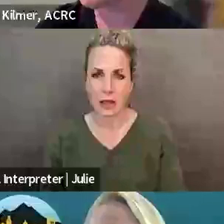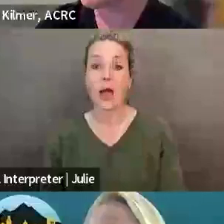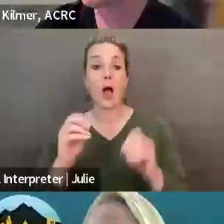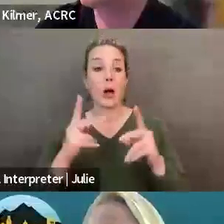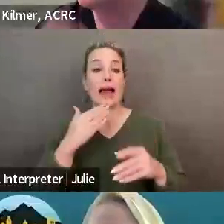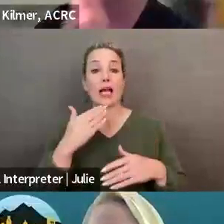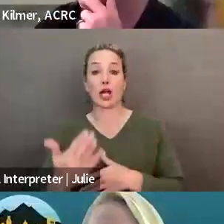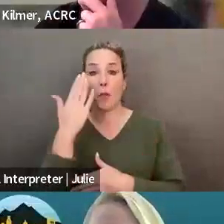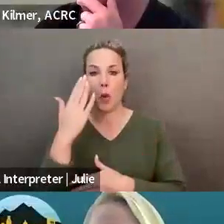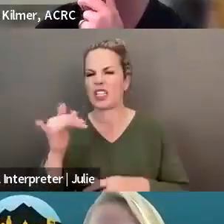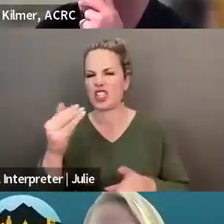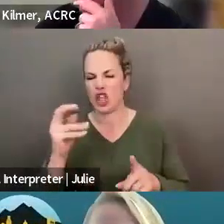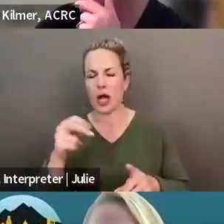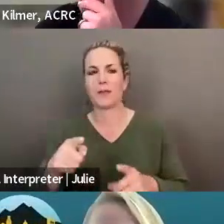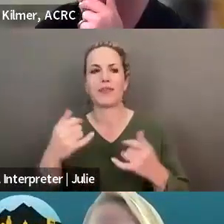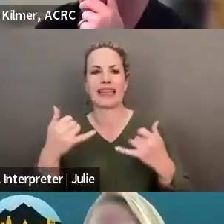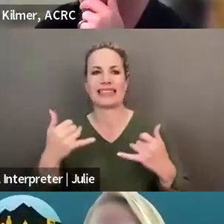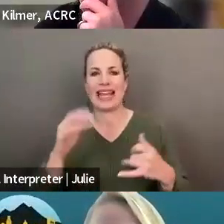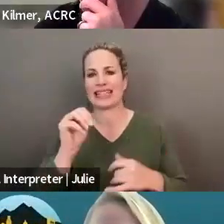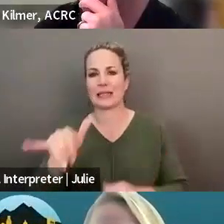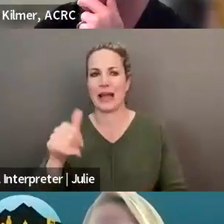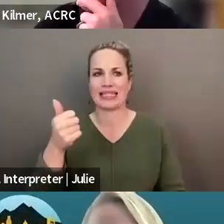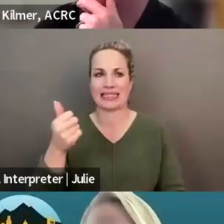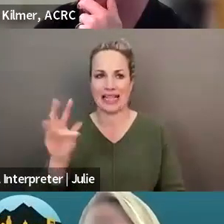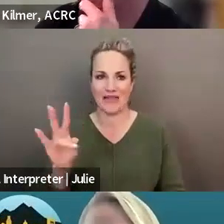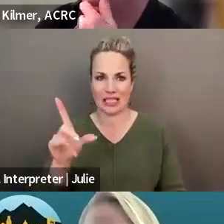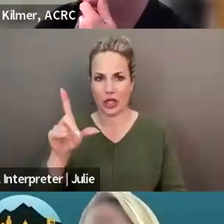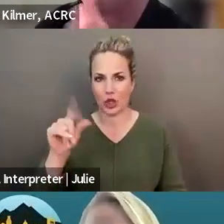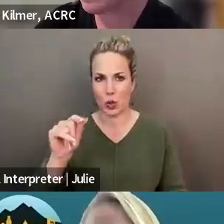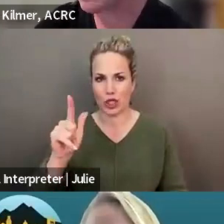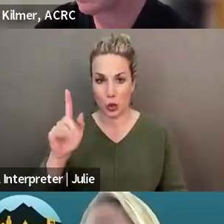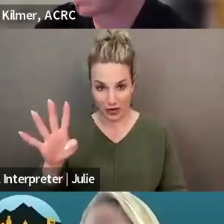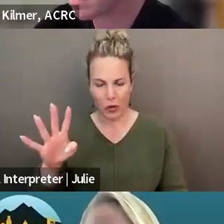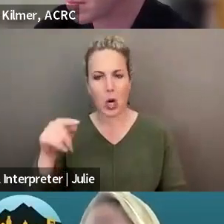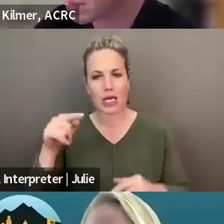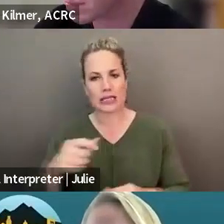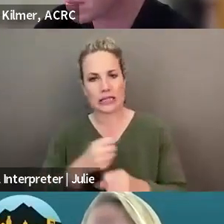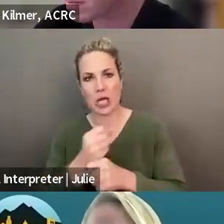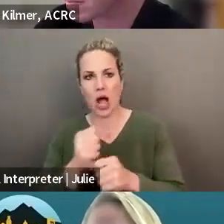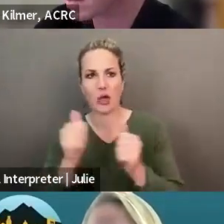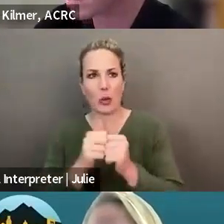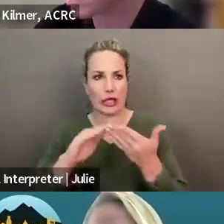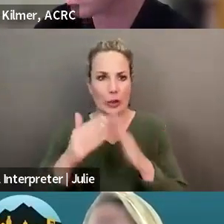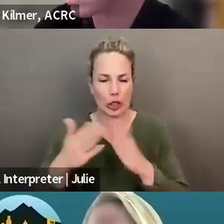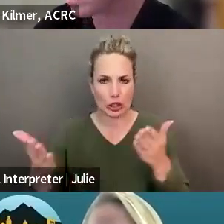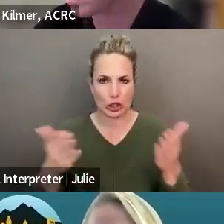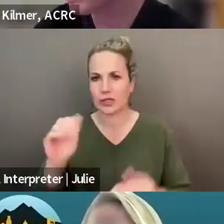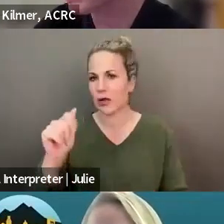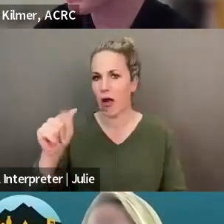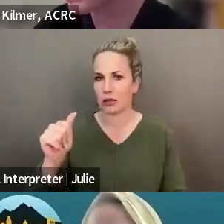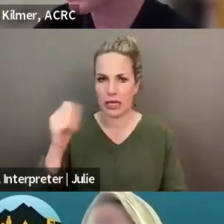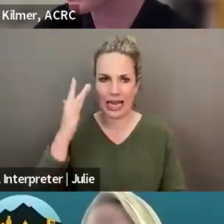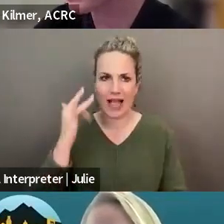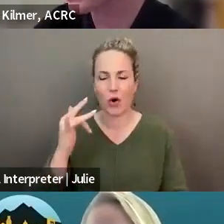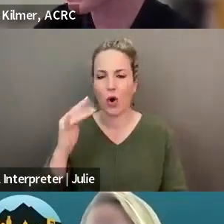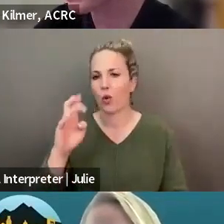right, good morning, folks. Today is May 17th, 2024. This is Coffee with Community Services, Alta California Regional